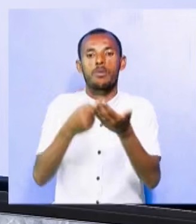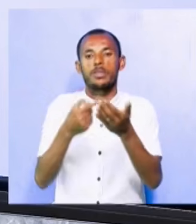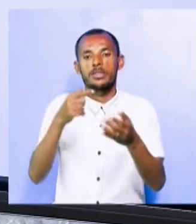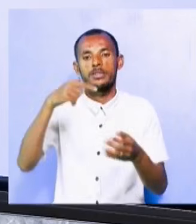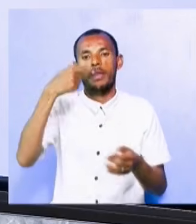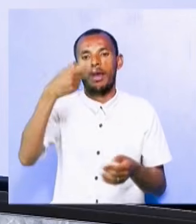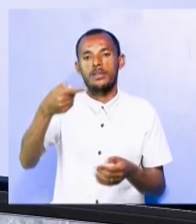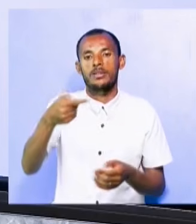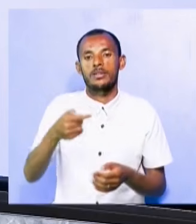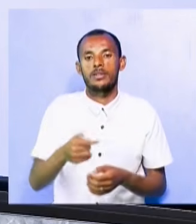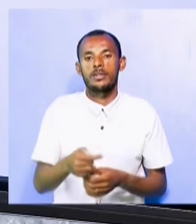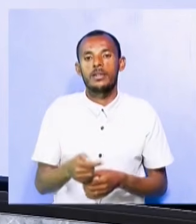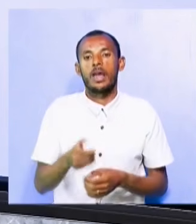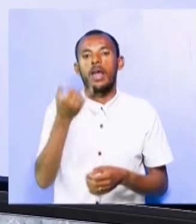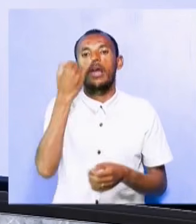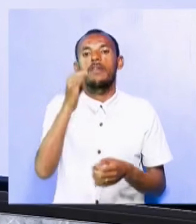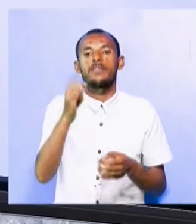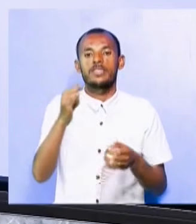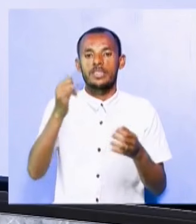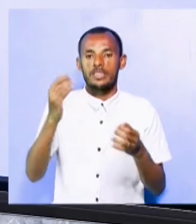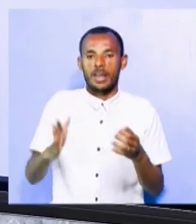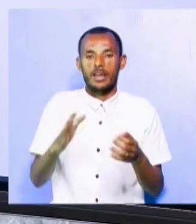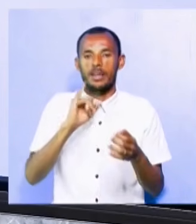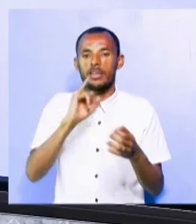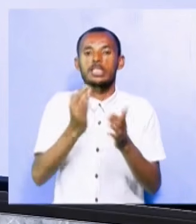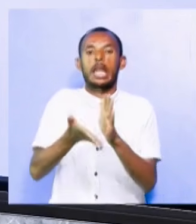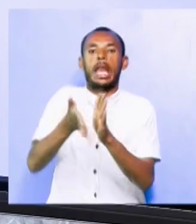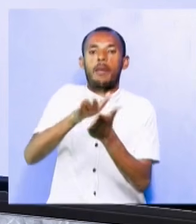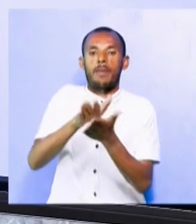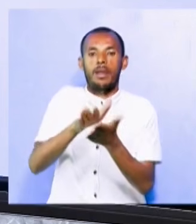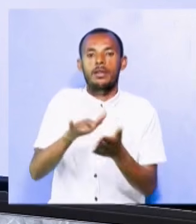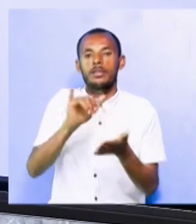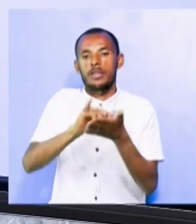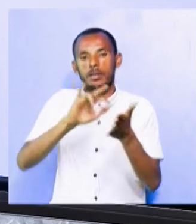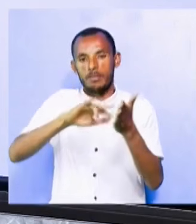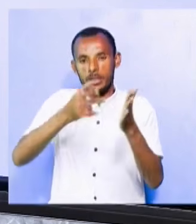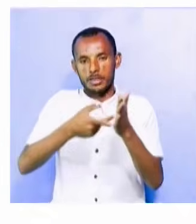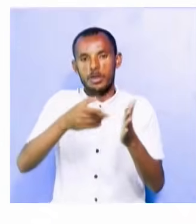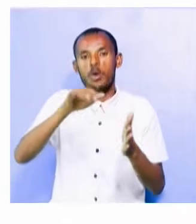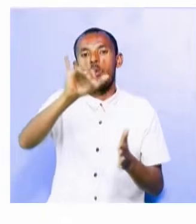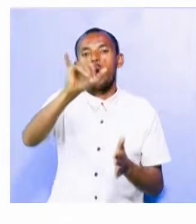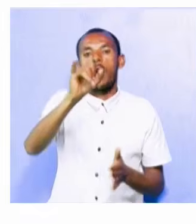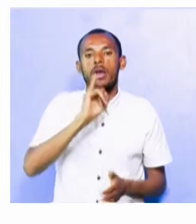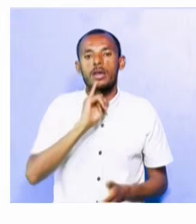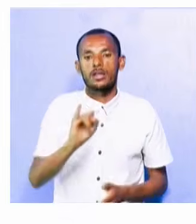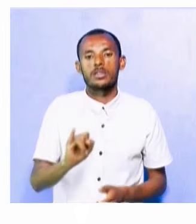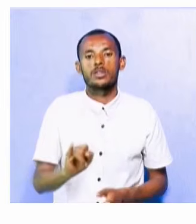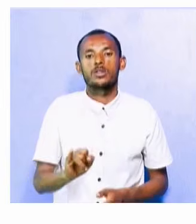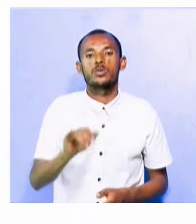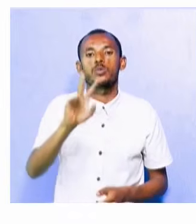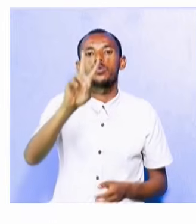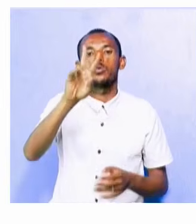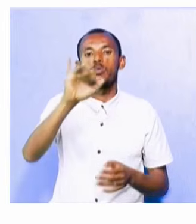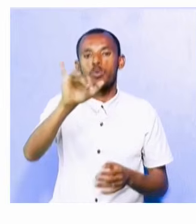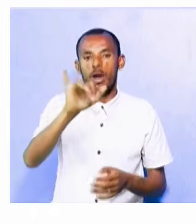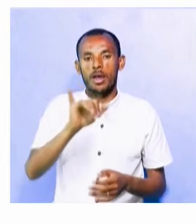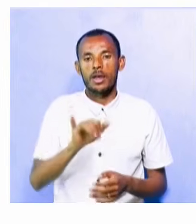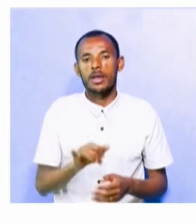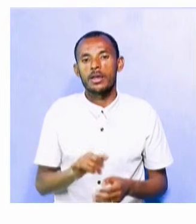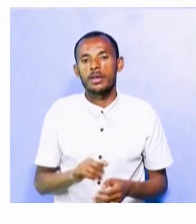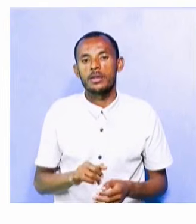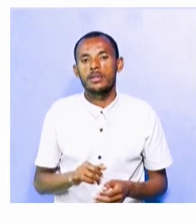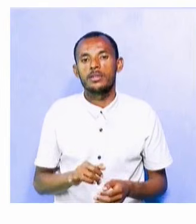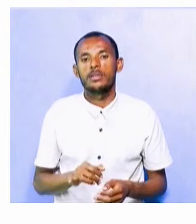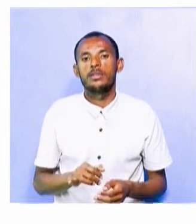says if the side is doubled. So that means if y is twice of the